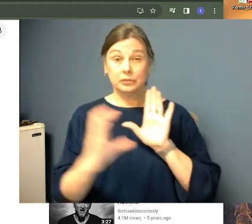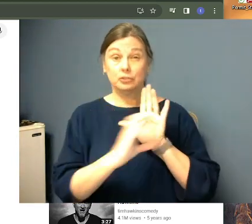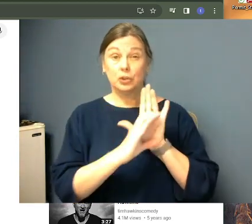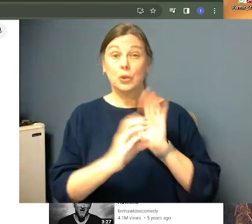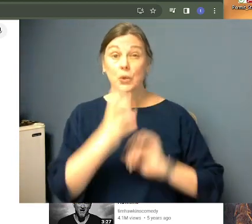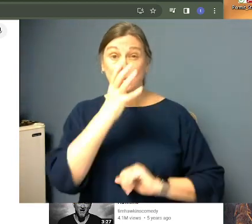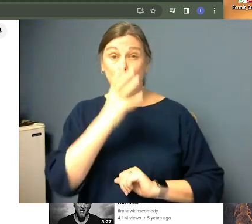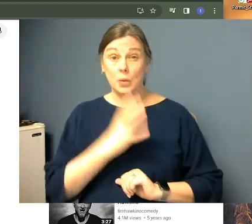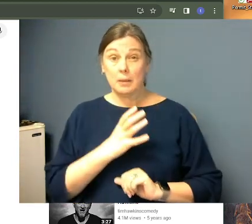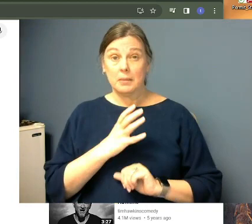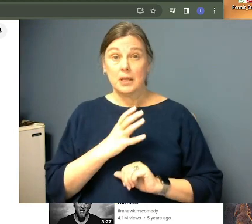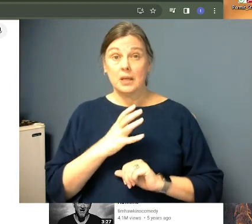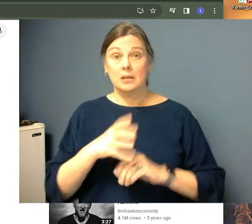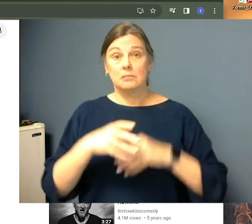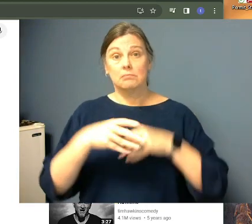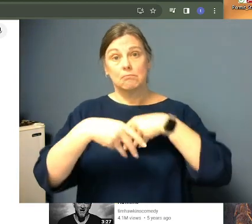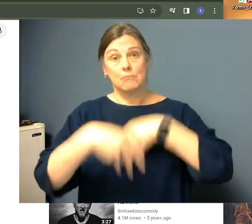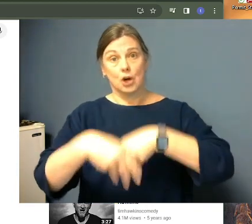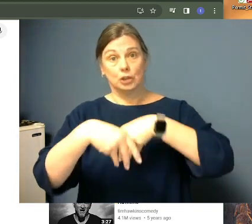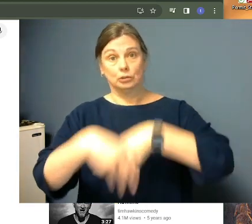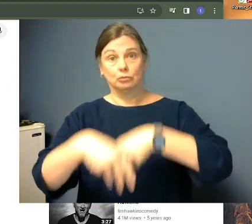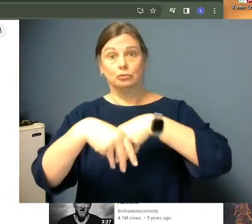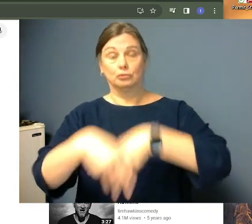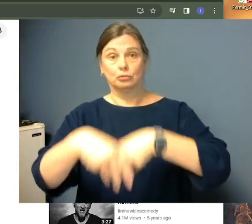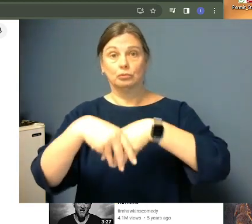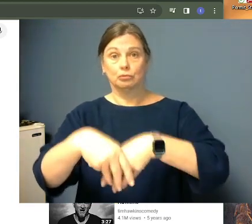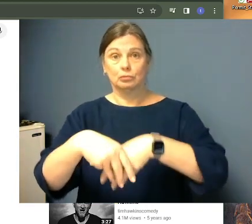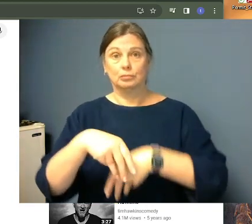some possibilities for